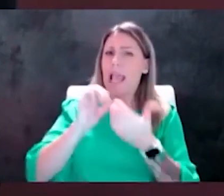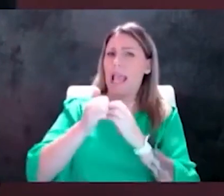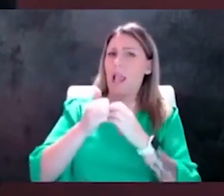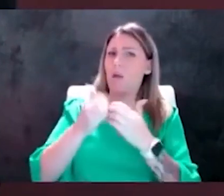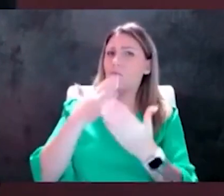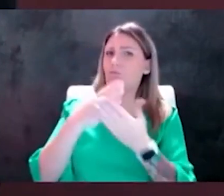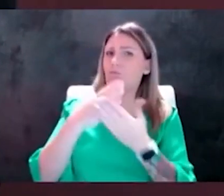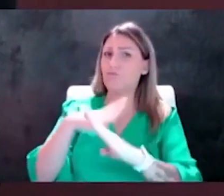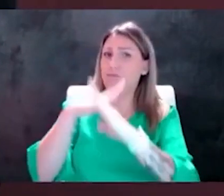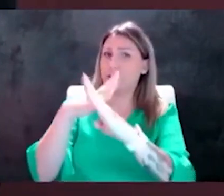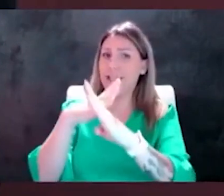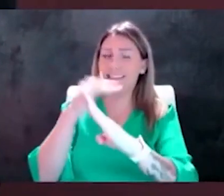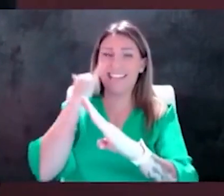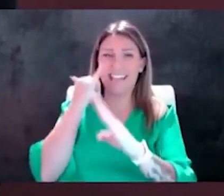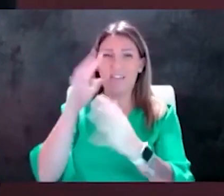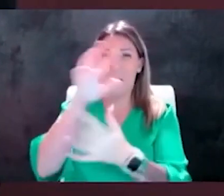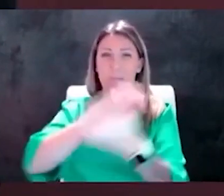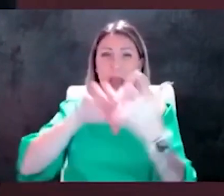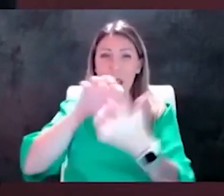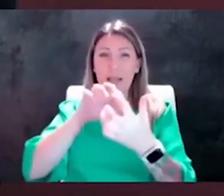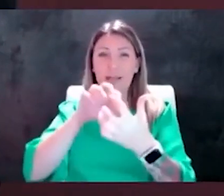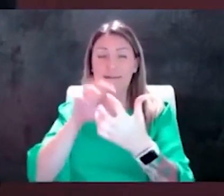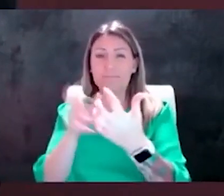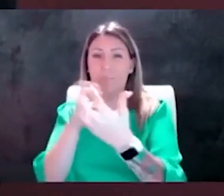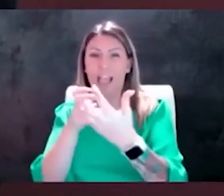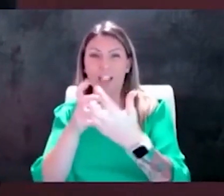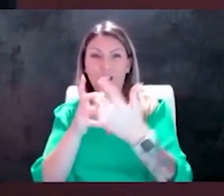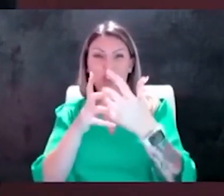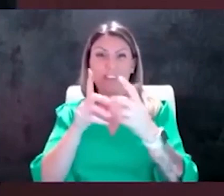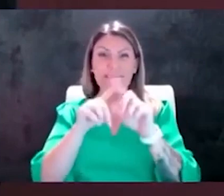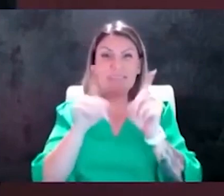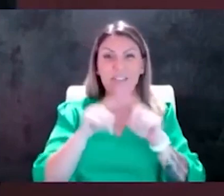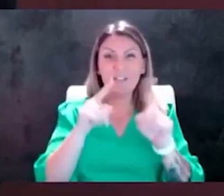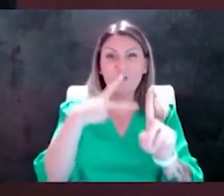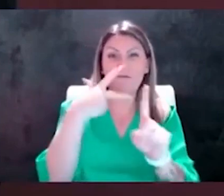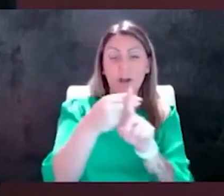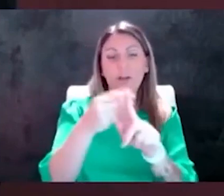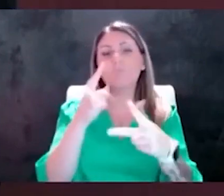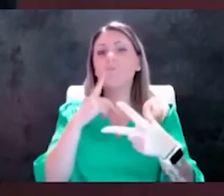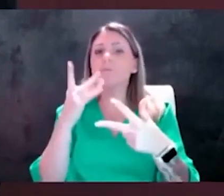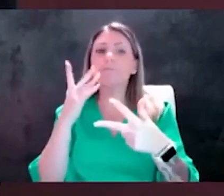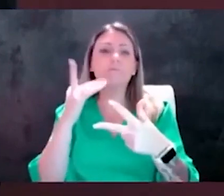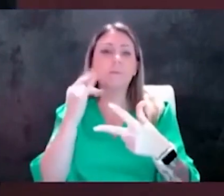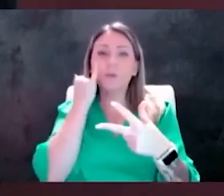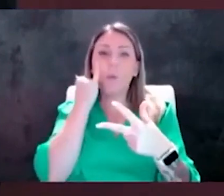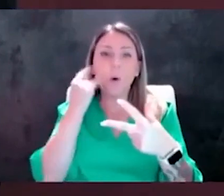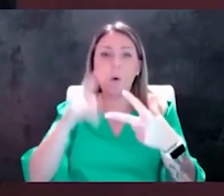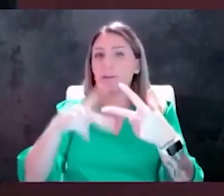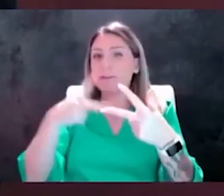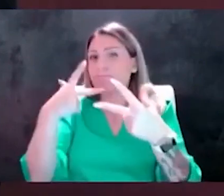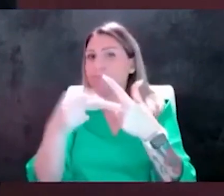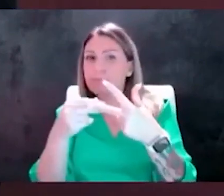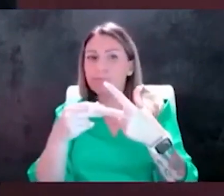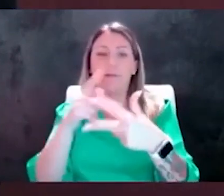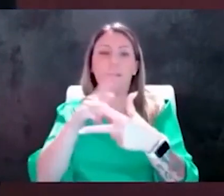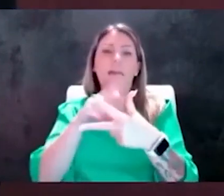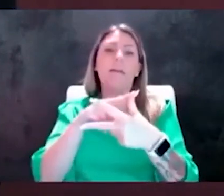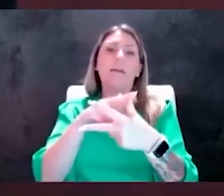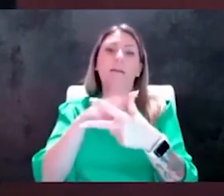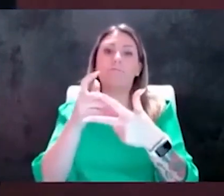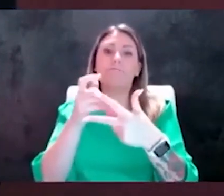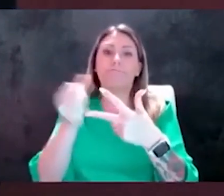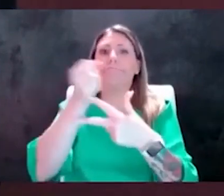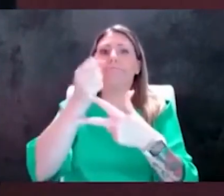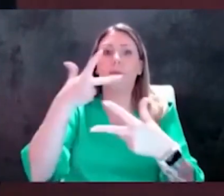they've mixed different vaccines together? For example, you took the J&J and then you did Moderna, or you took Moderna and then you did Pfizer. I think what